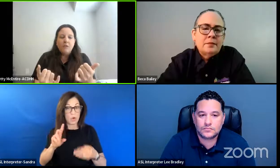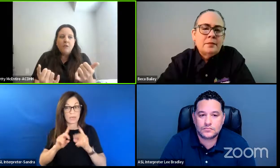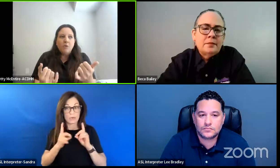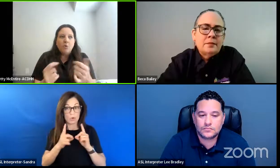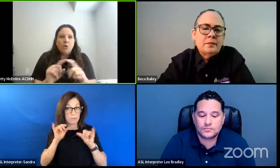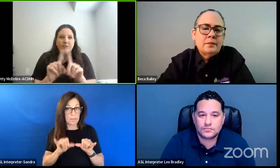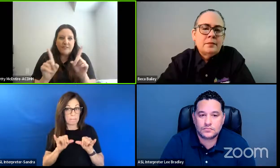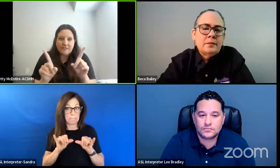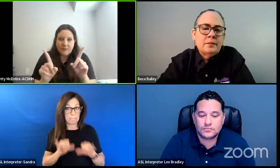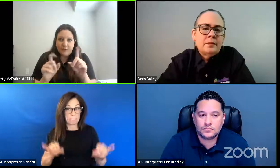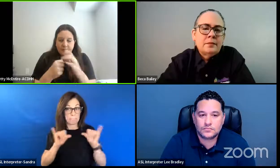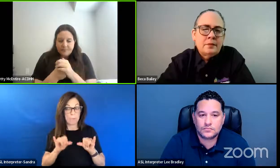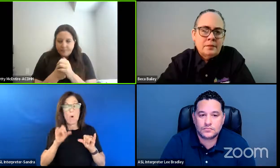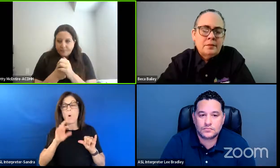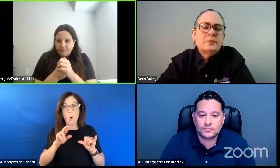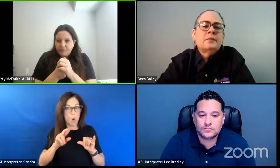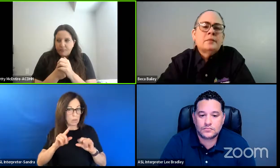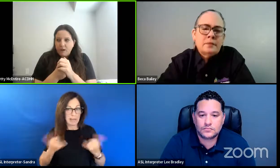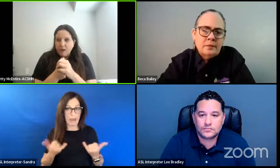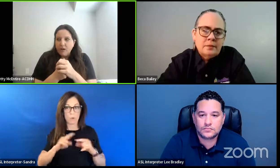same or if it's different.